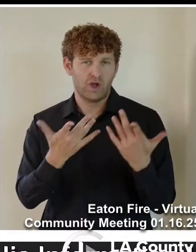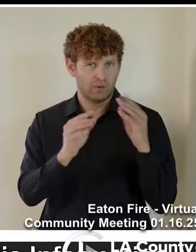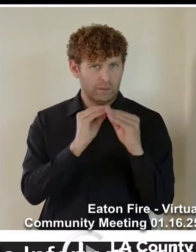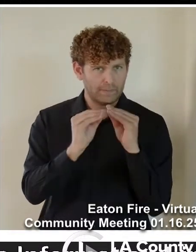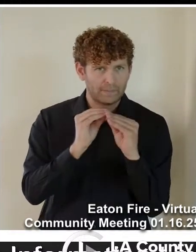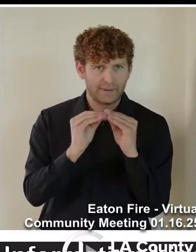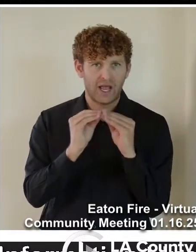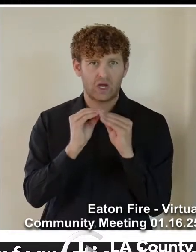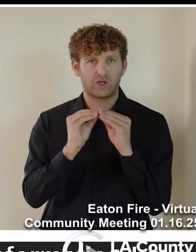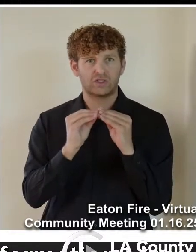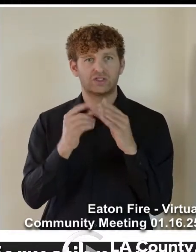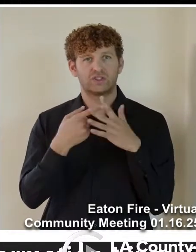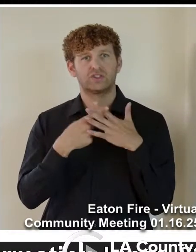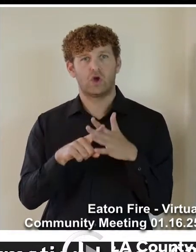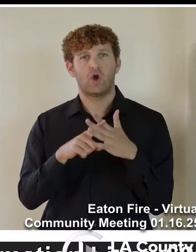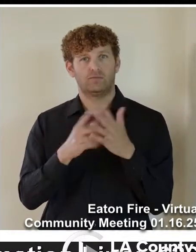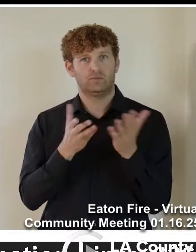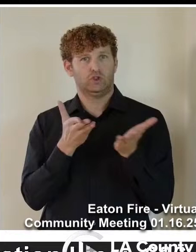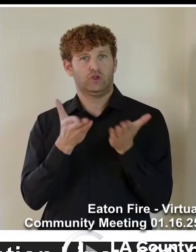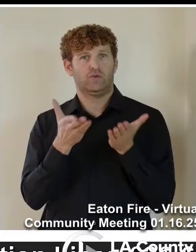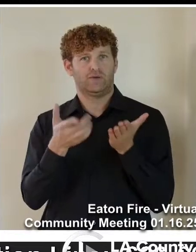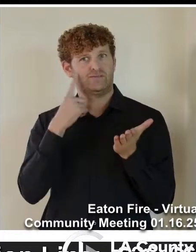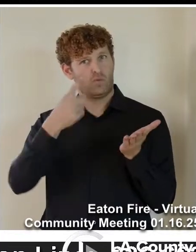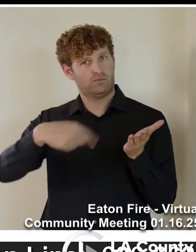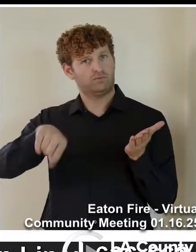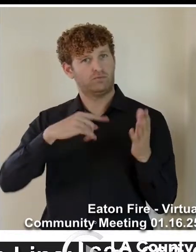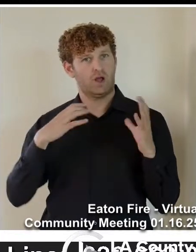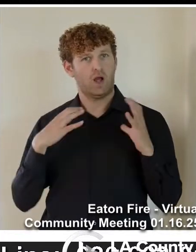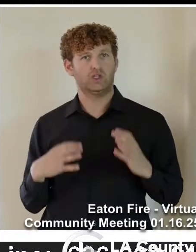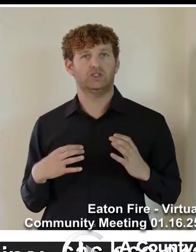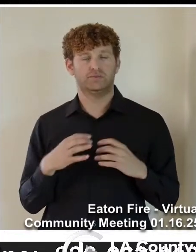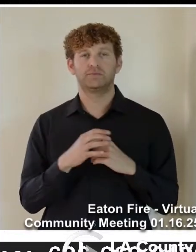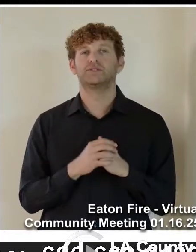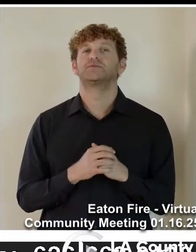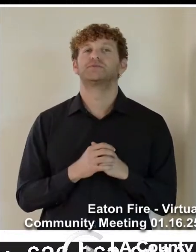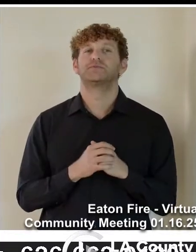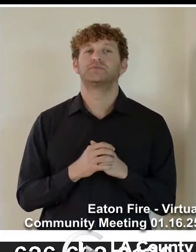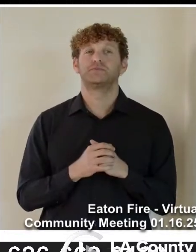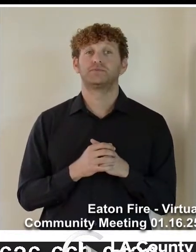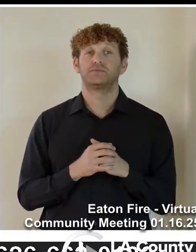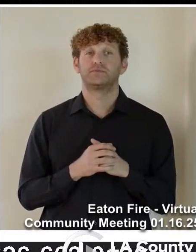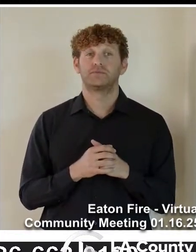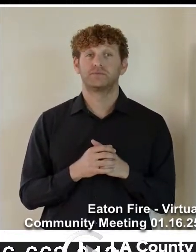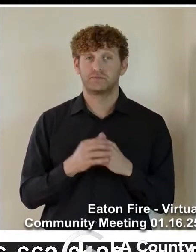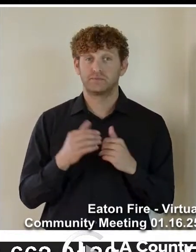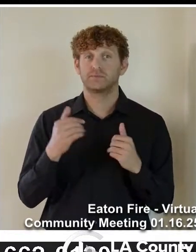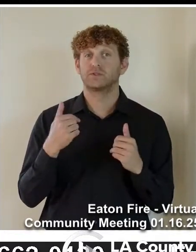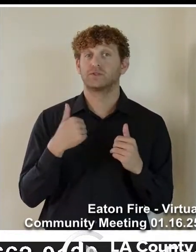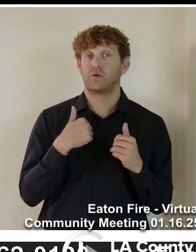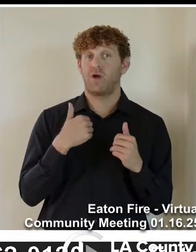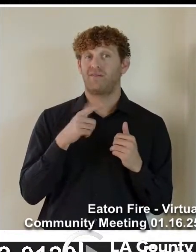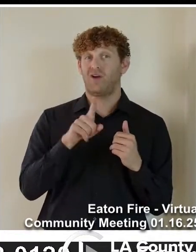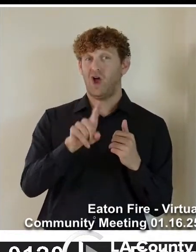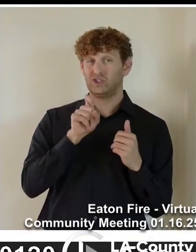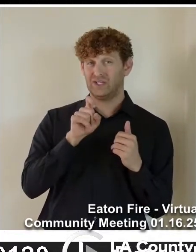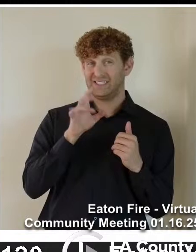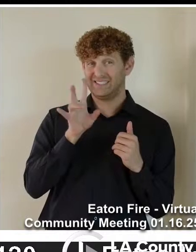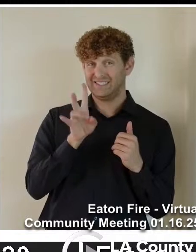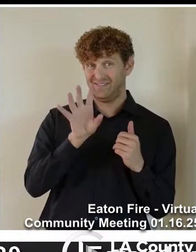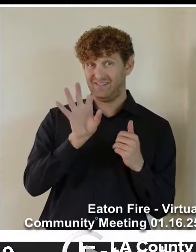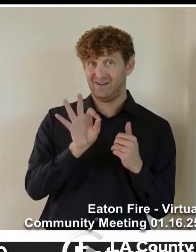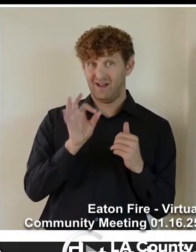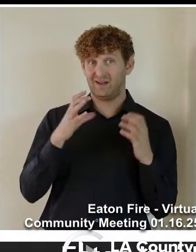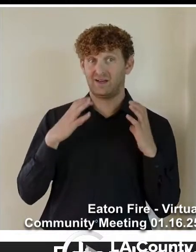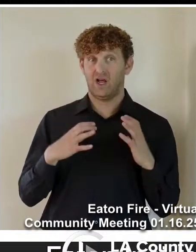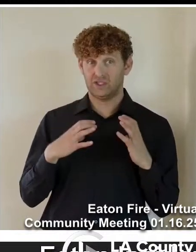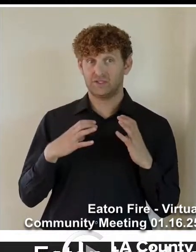customers. To date, we have restored natural gas service to an additional 179 customers in the eastern Pasadena